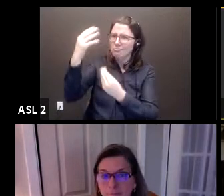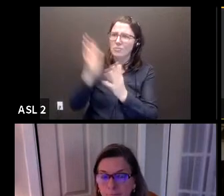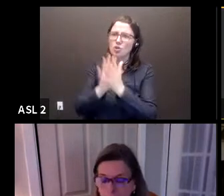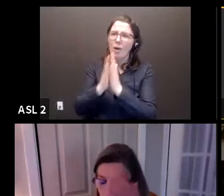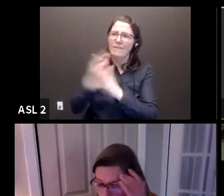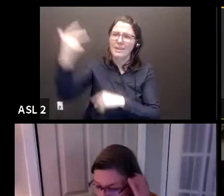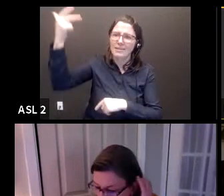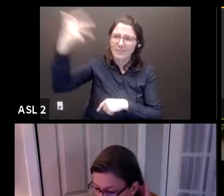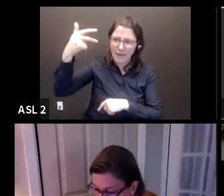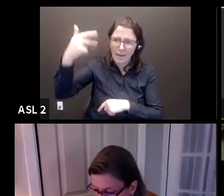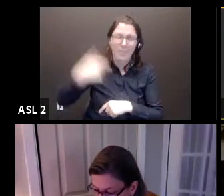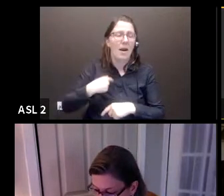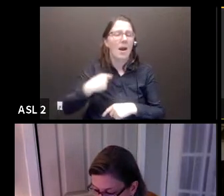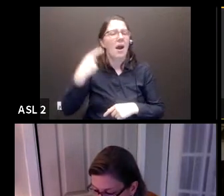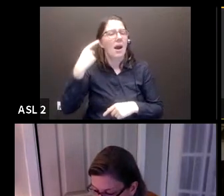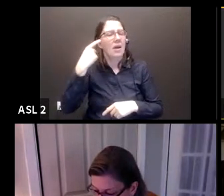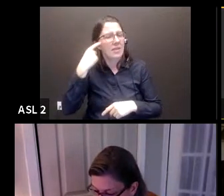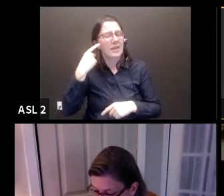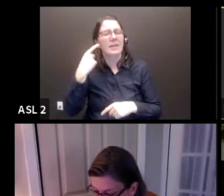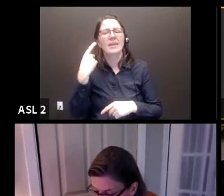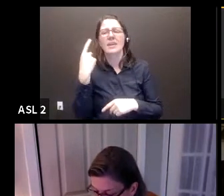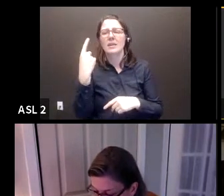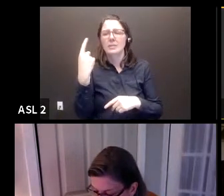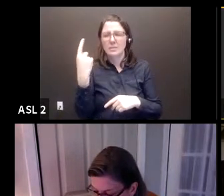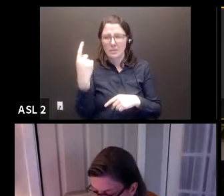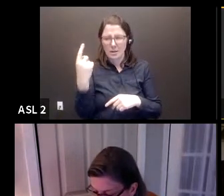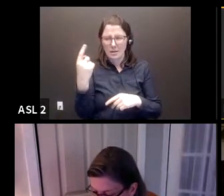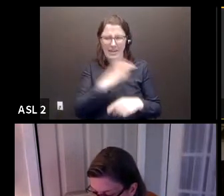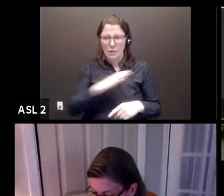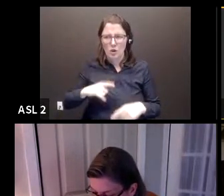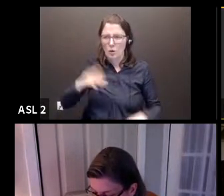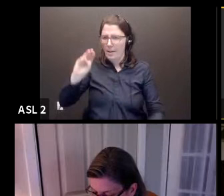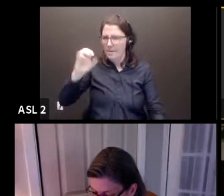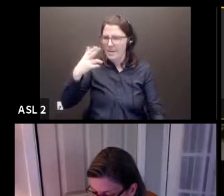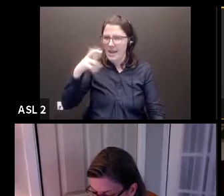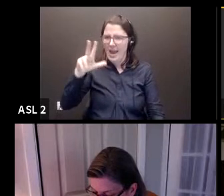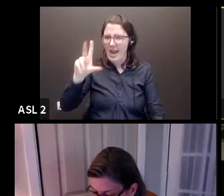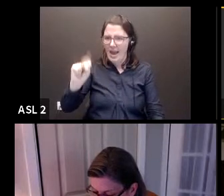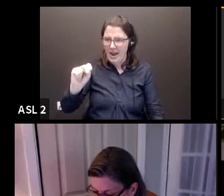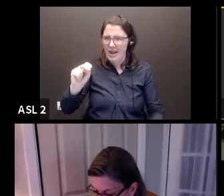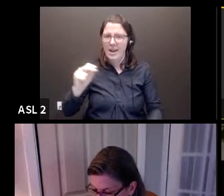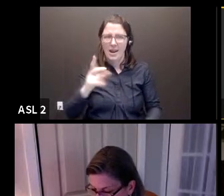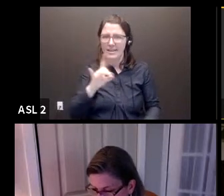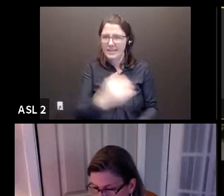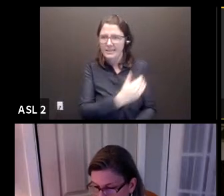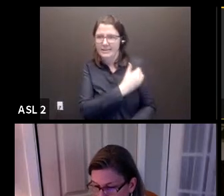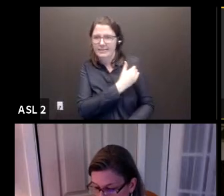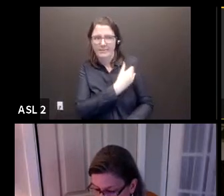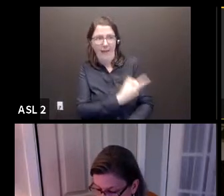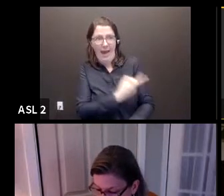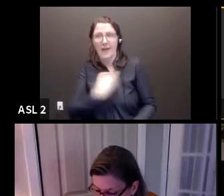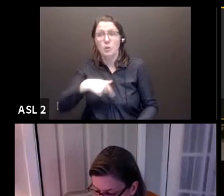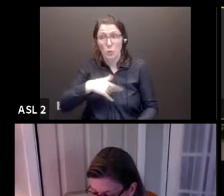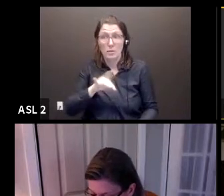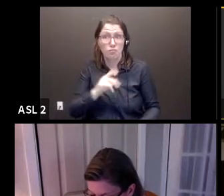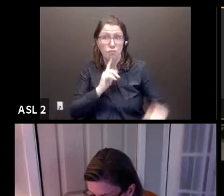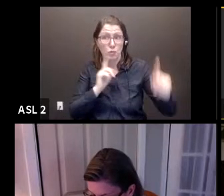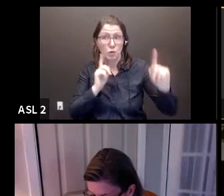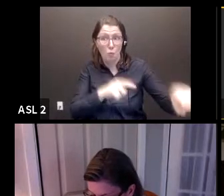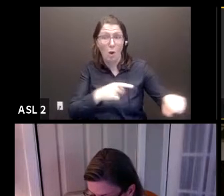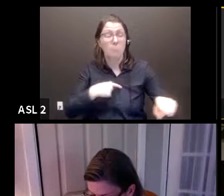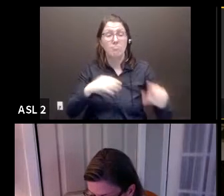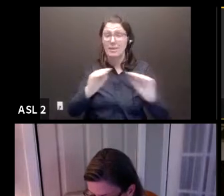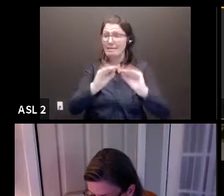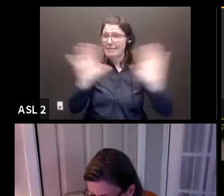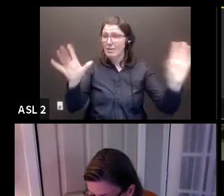which we provided it responds to um but i'll be very clear i am absolutely in support of